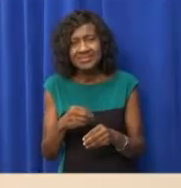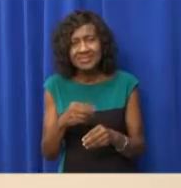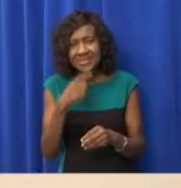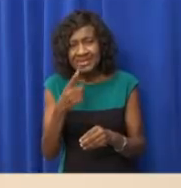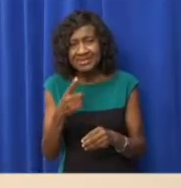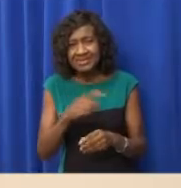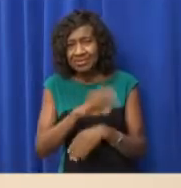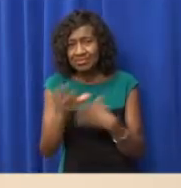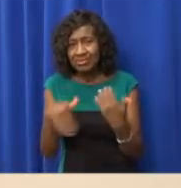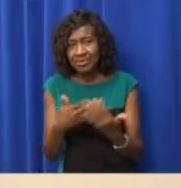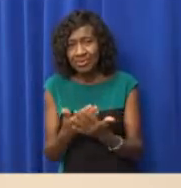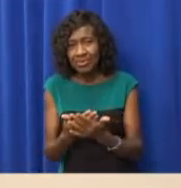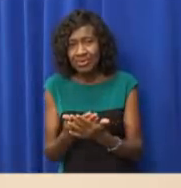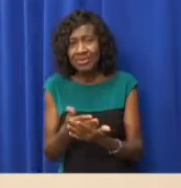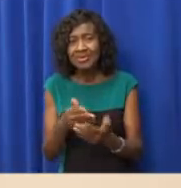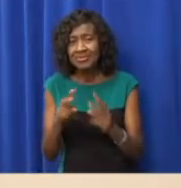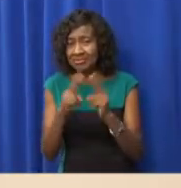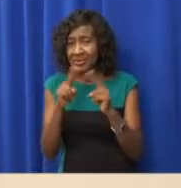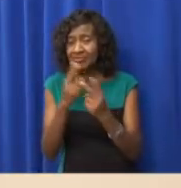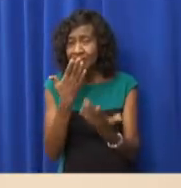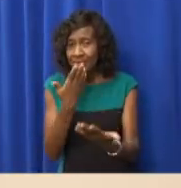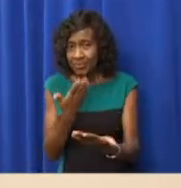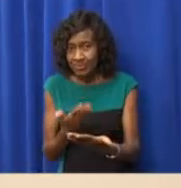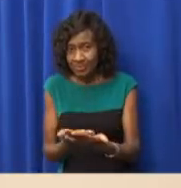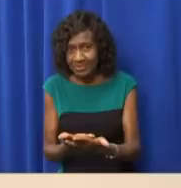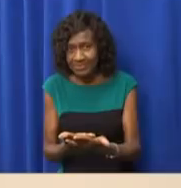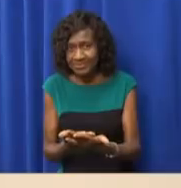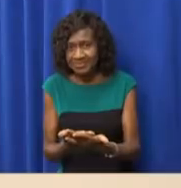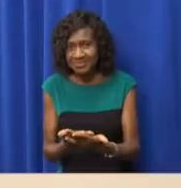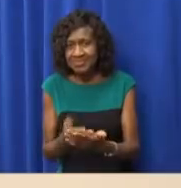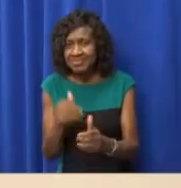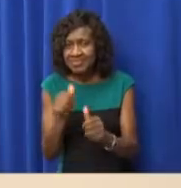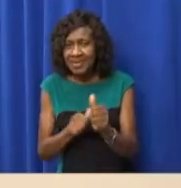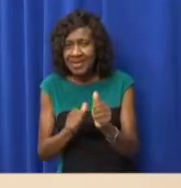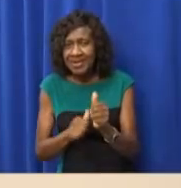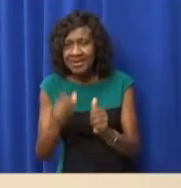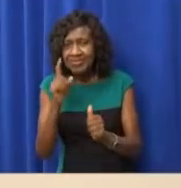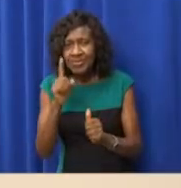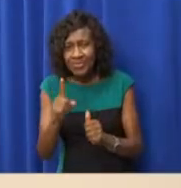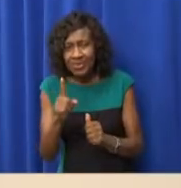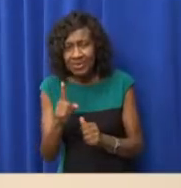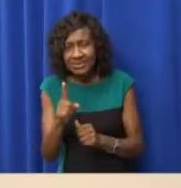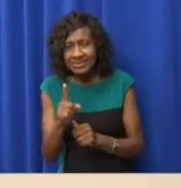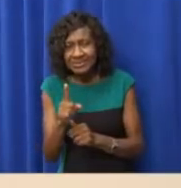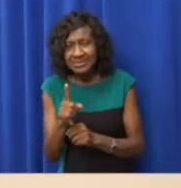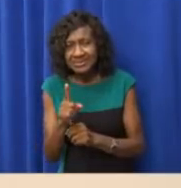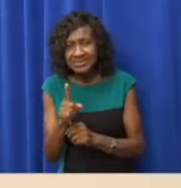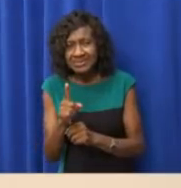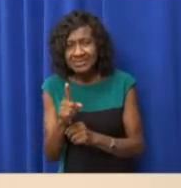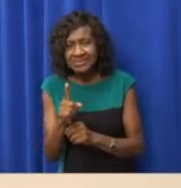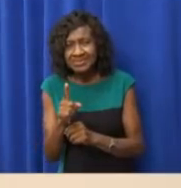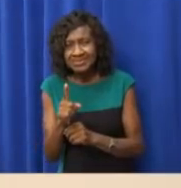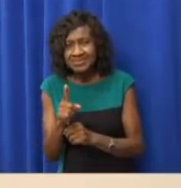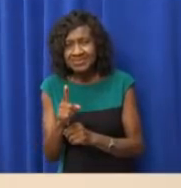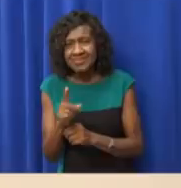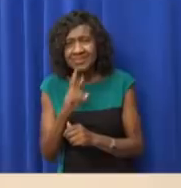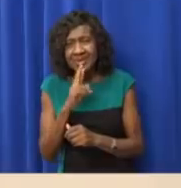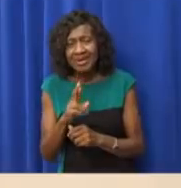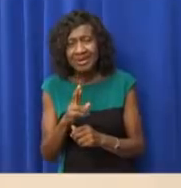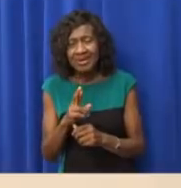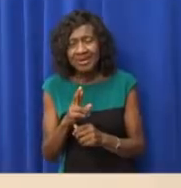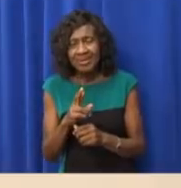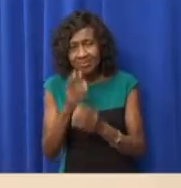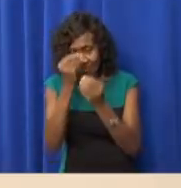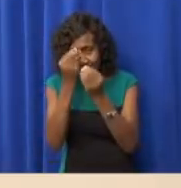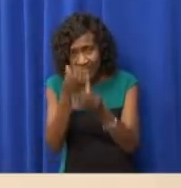has gone extraordinarily well. Everyone, as far as we've been aware, are abiding by the